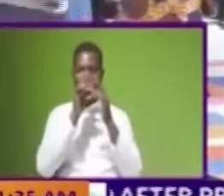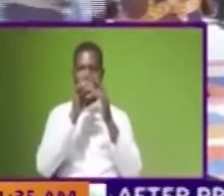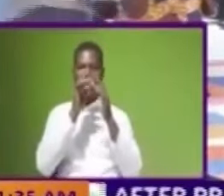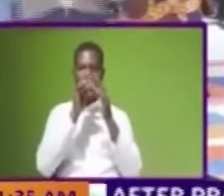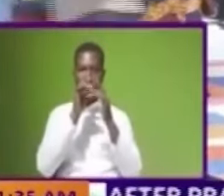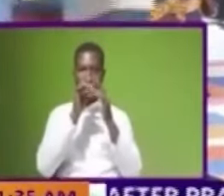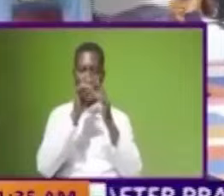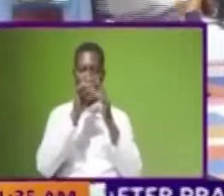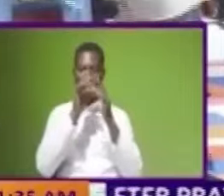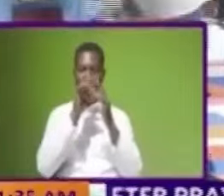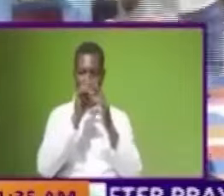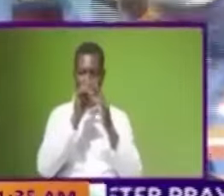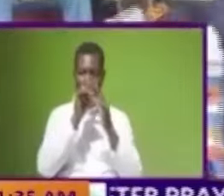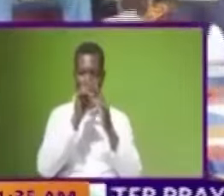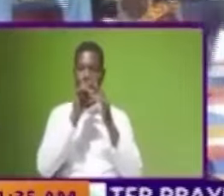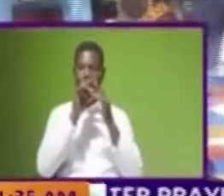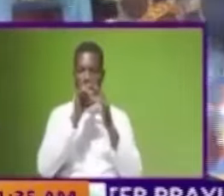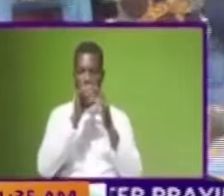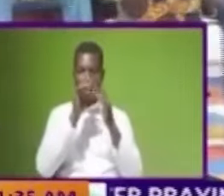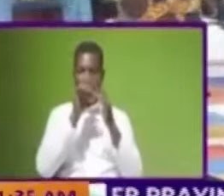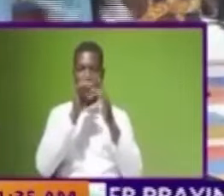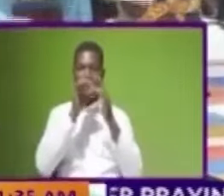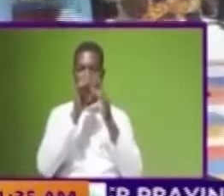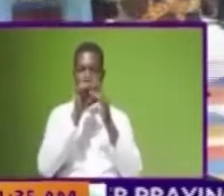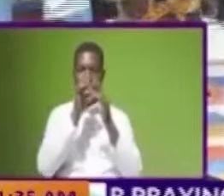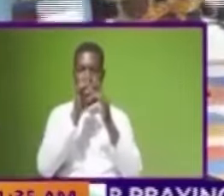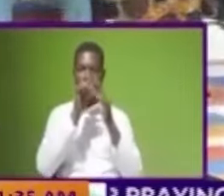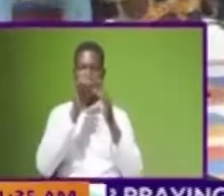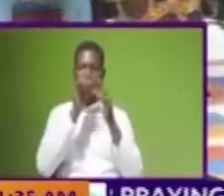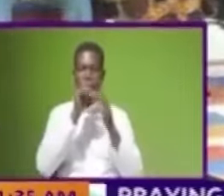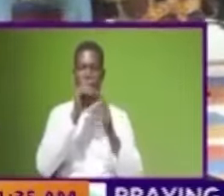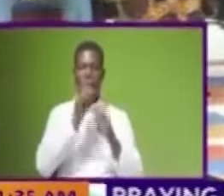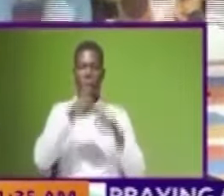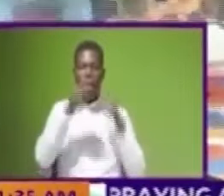or the mean castle.